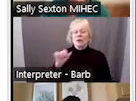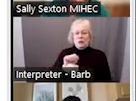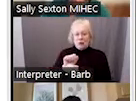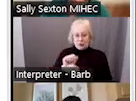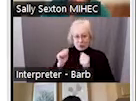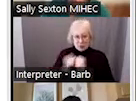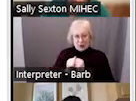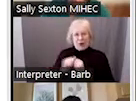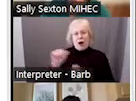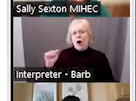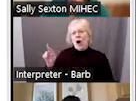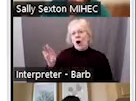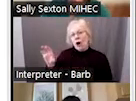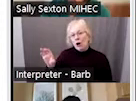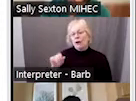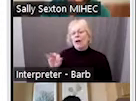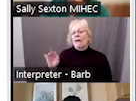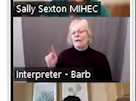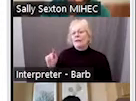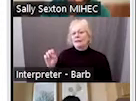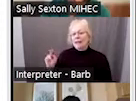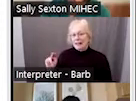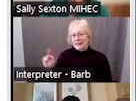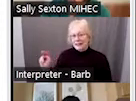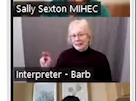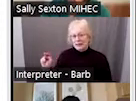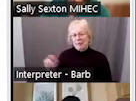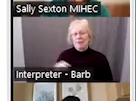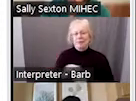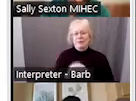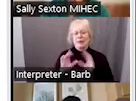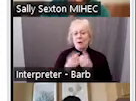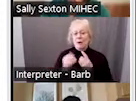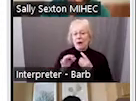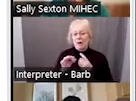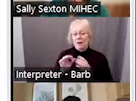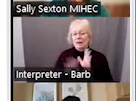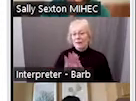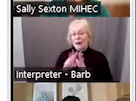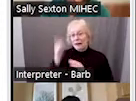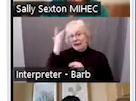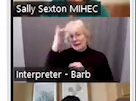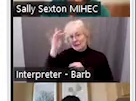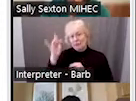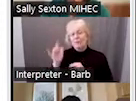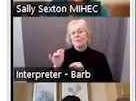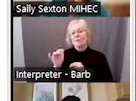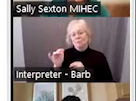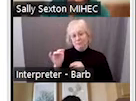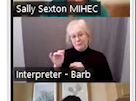Chapter, Department of Developmental and Intellectual Disabilities, Tennessee Council,